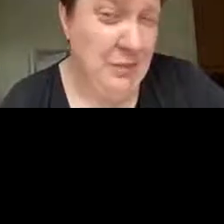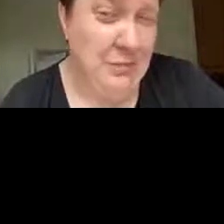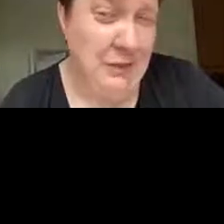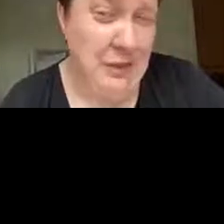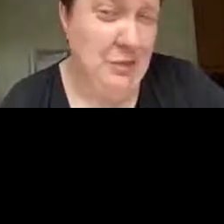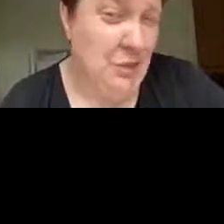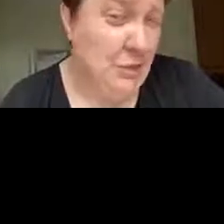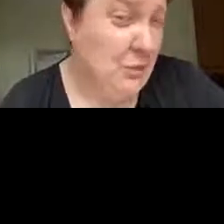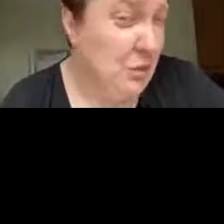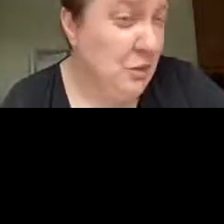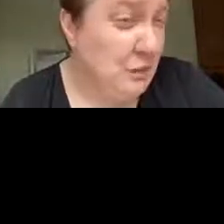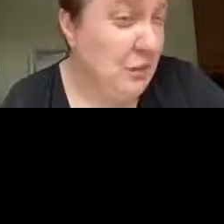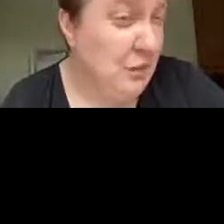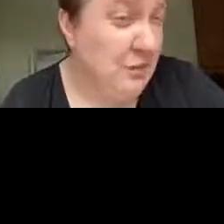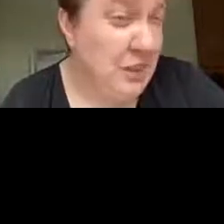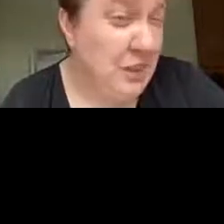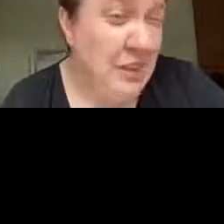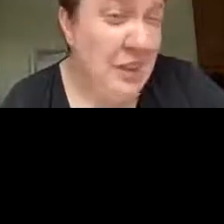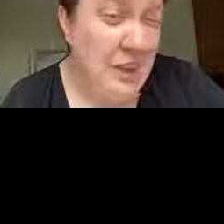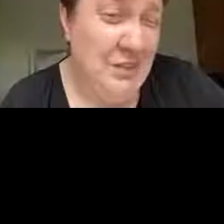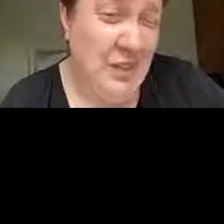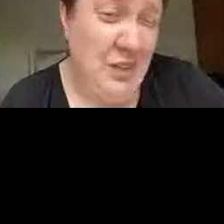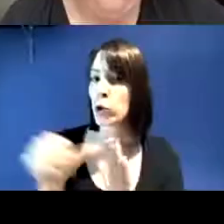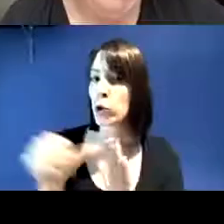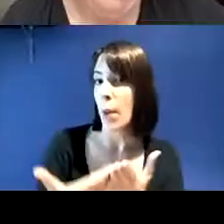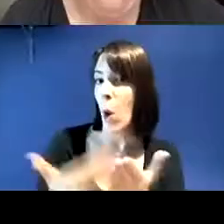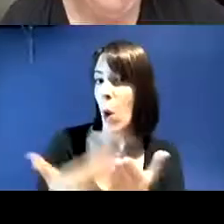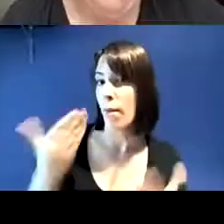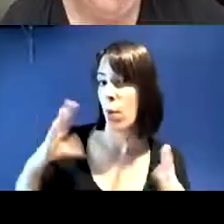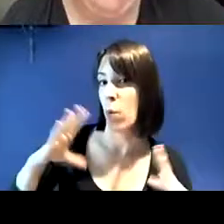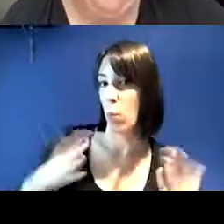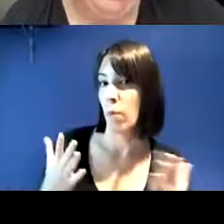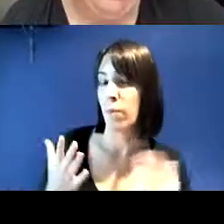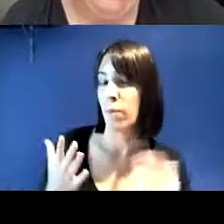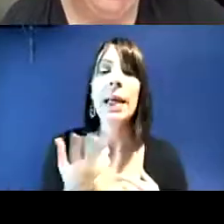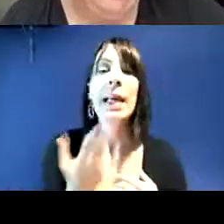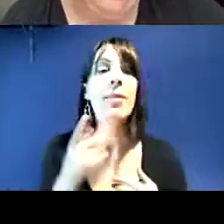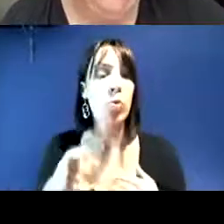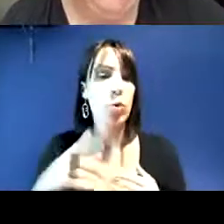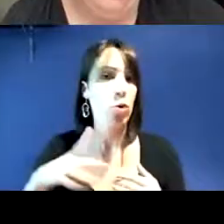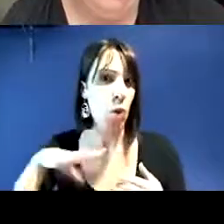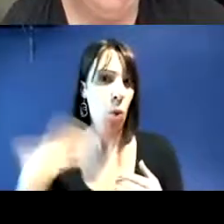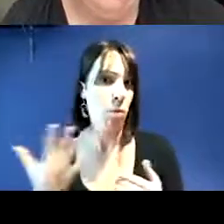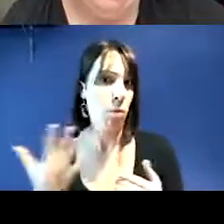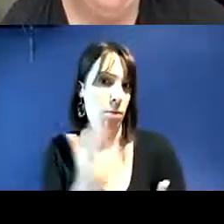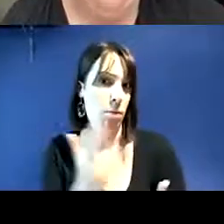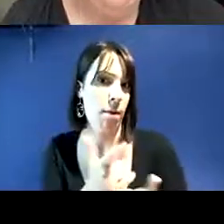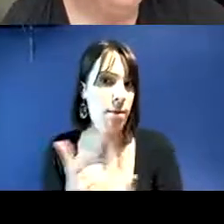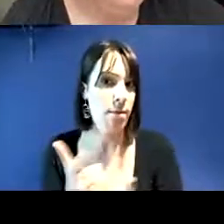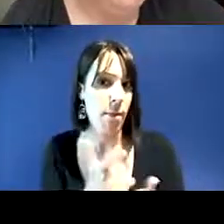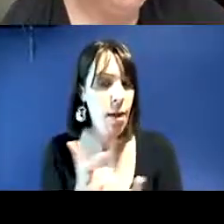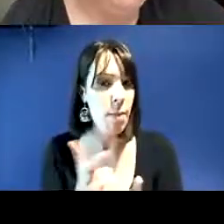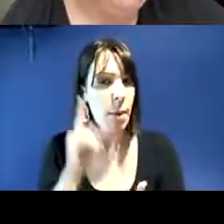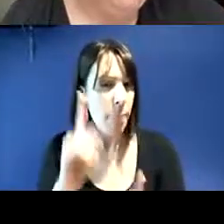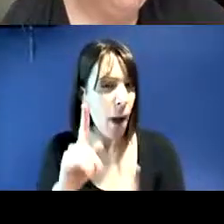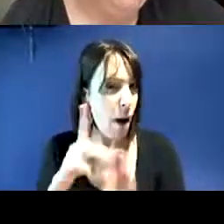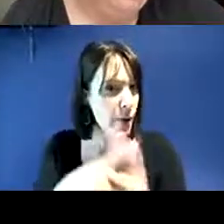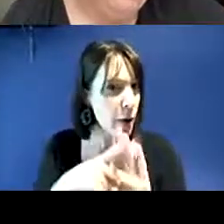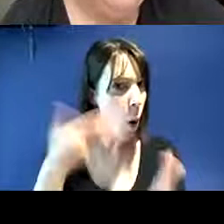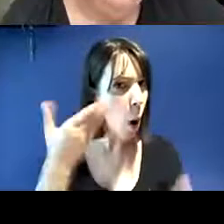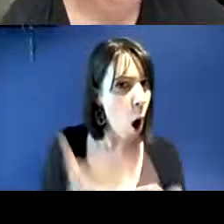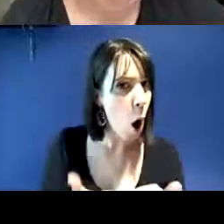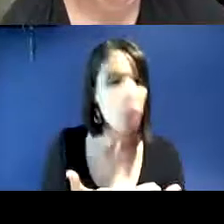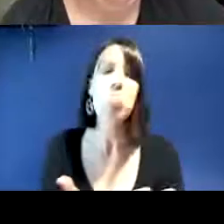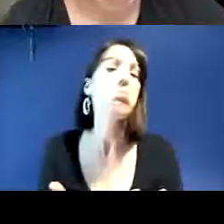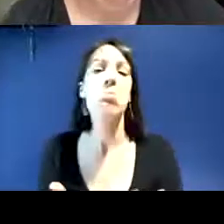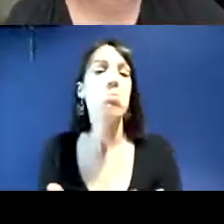default, but if you don't want to be filmed in the recording and your video happens to be turned on, you can select stop video.